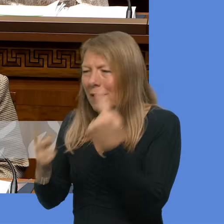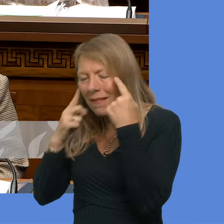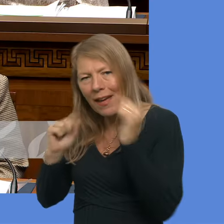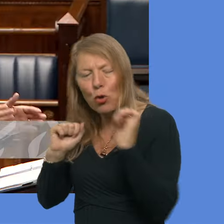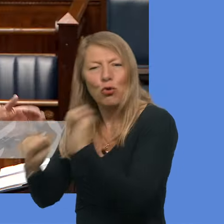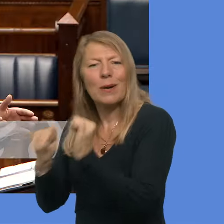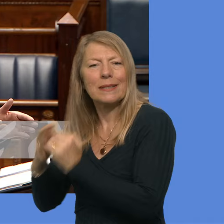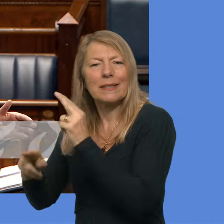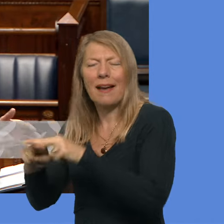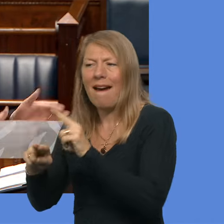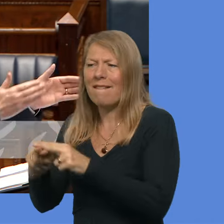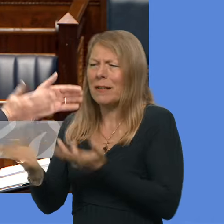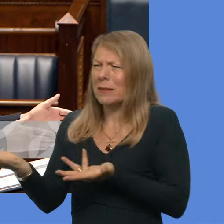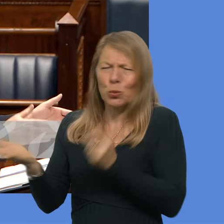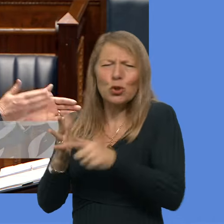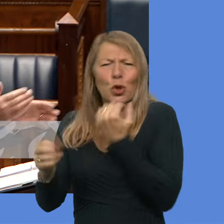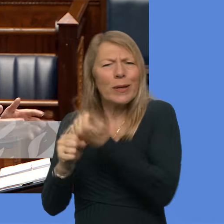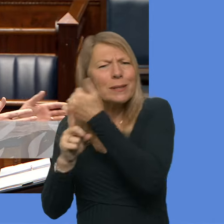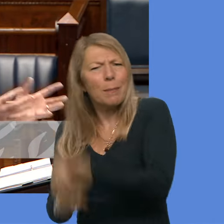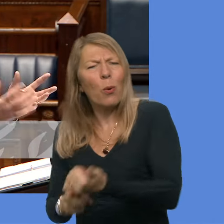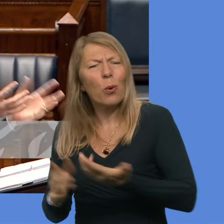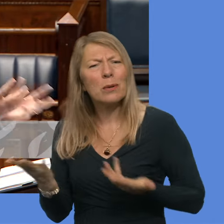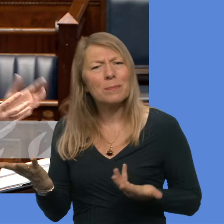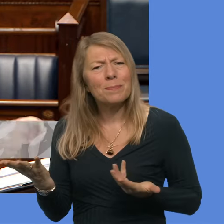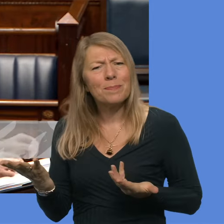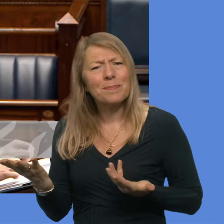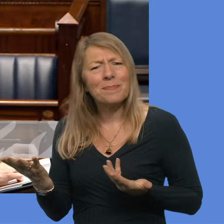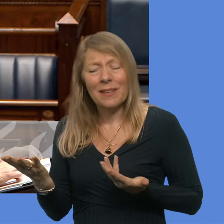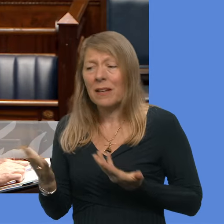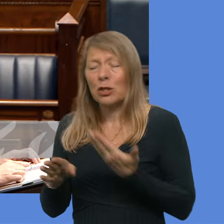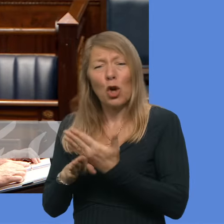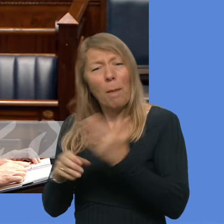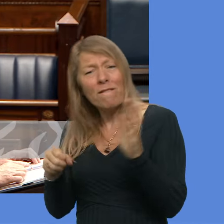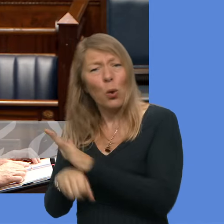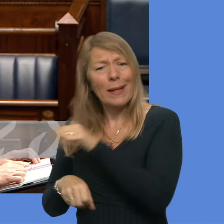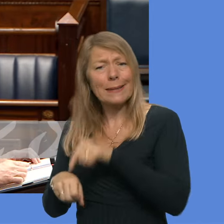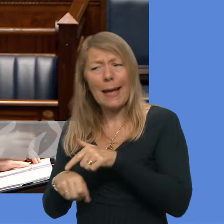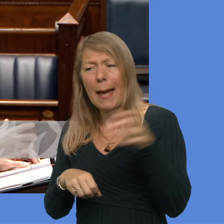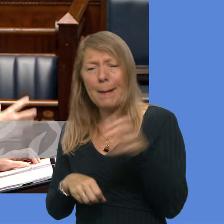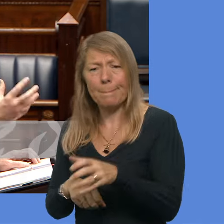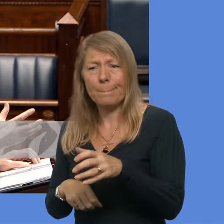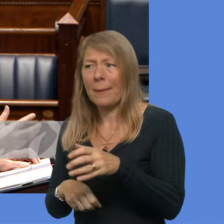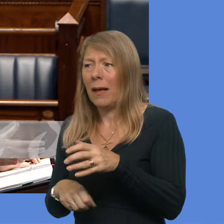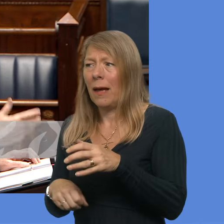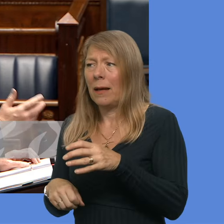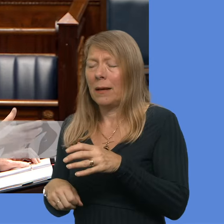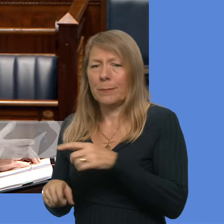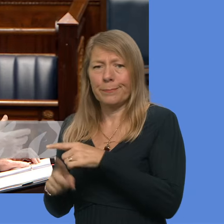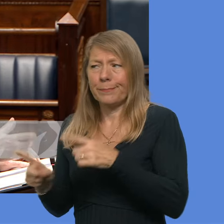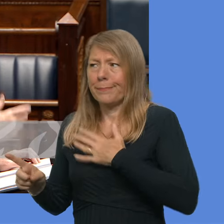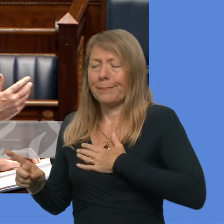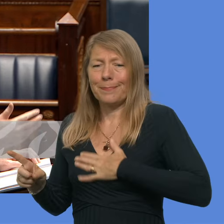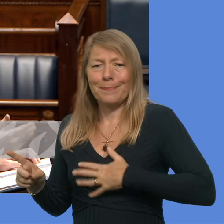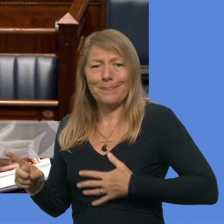nothing, only a full-time job offer, and people have to make sometimes, which is a very difficult decision in terms of leaving